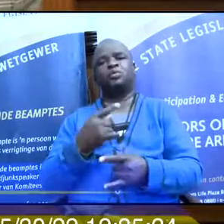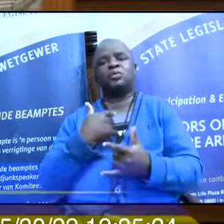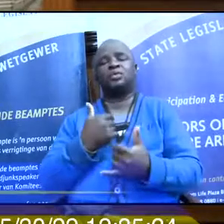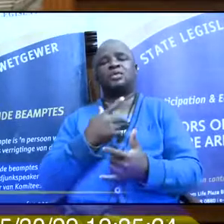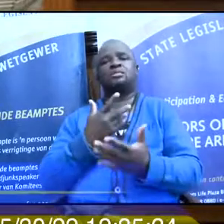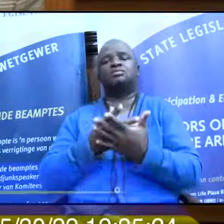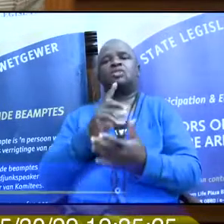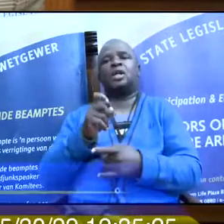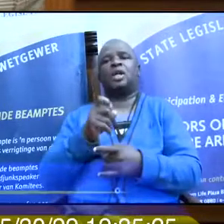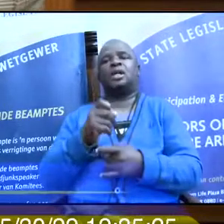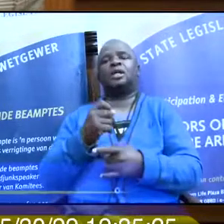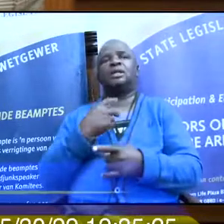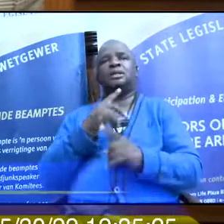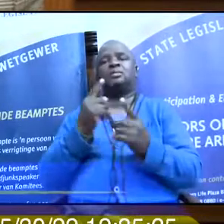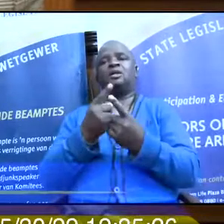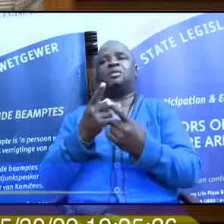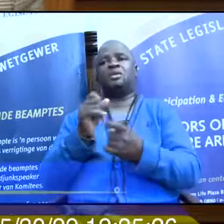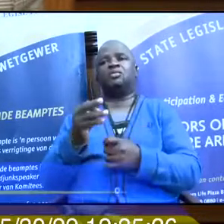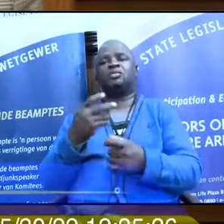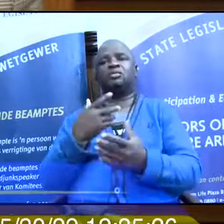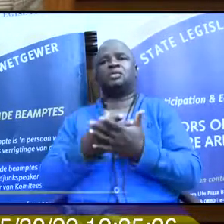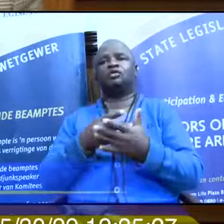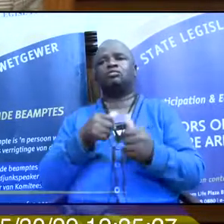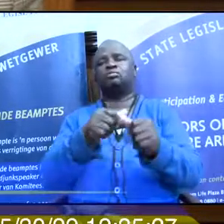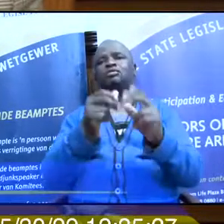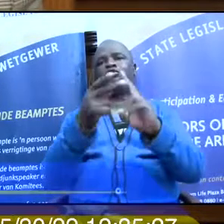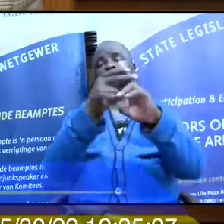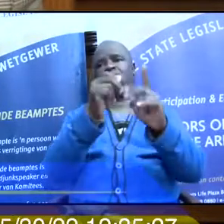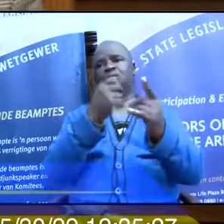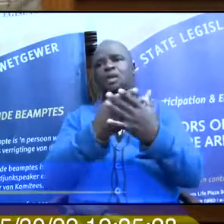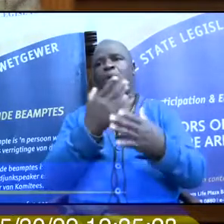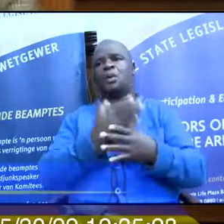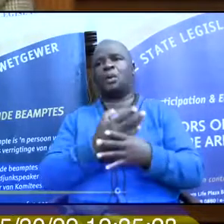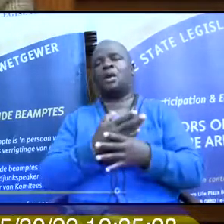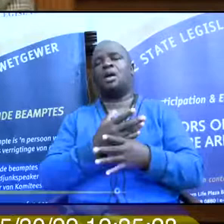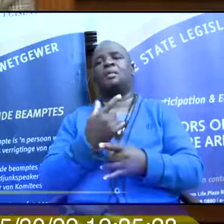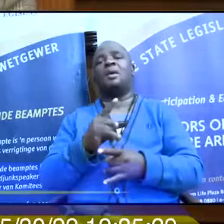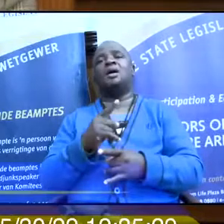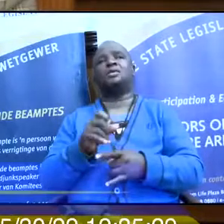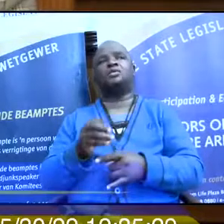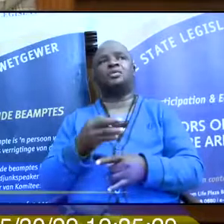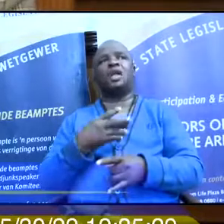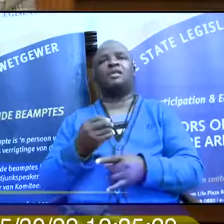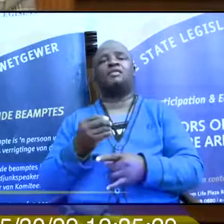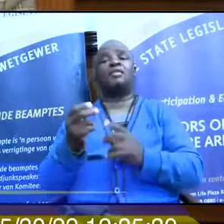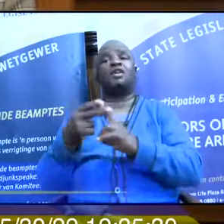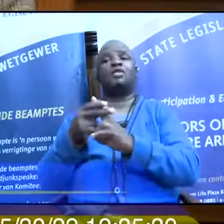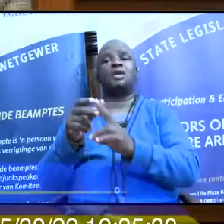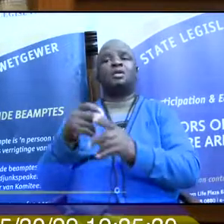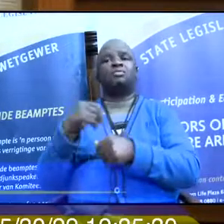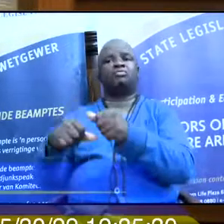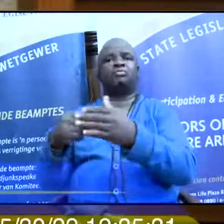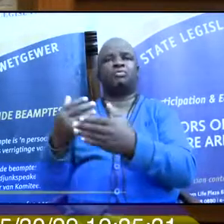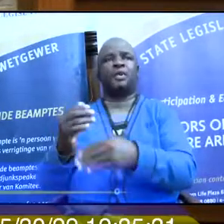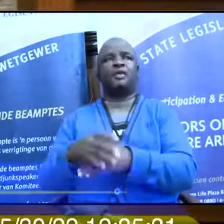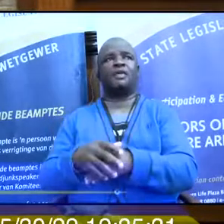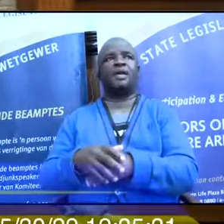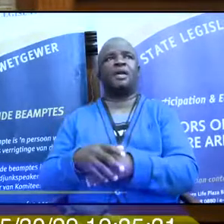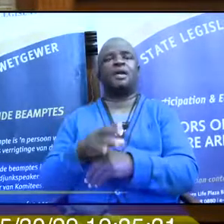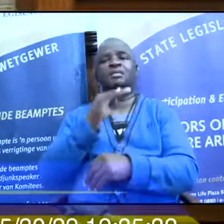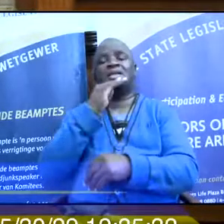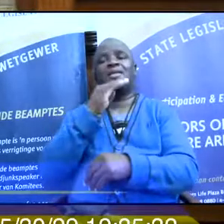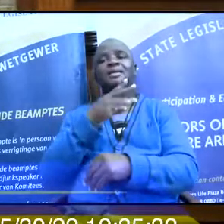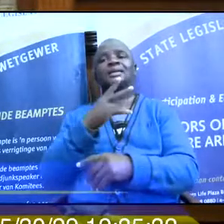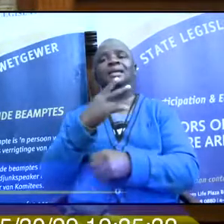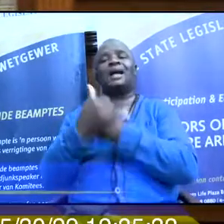of labor continues to recognize unions to operate in sectors where already we have unions this means that in the